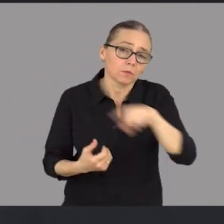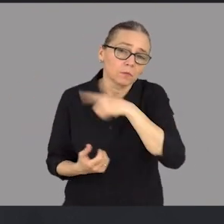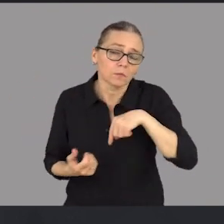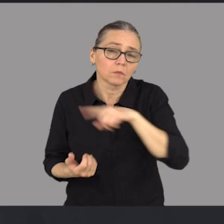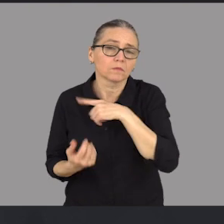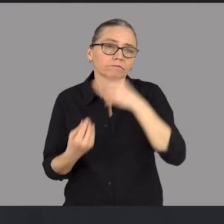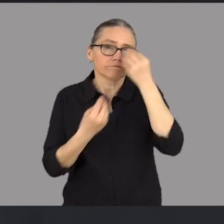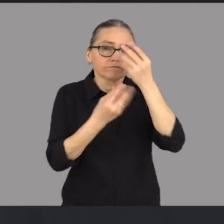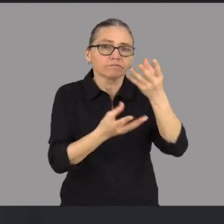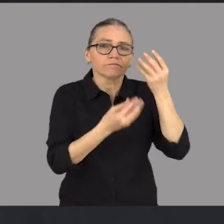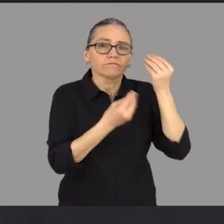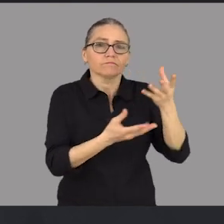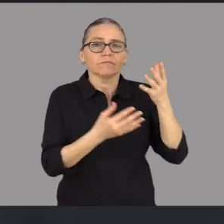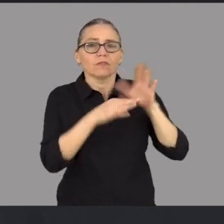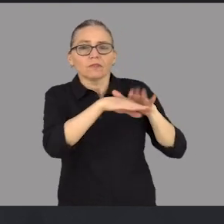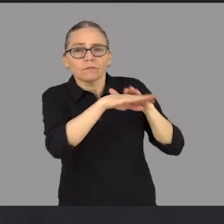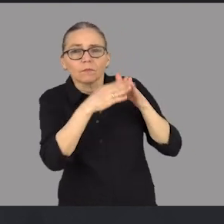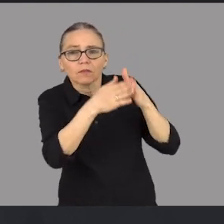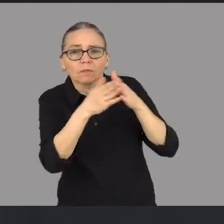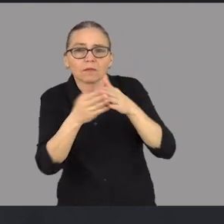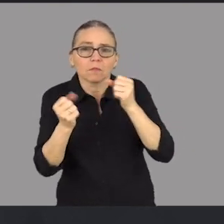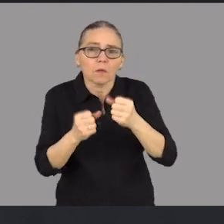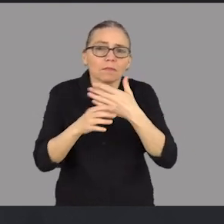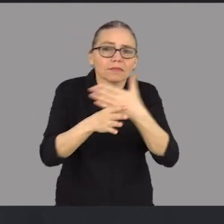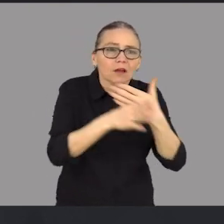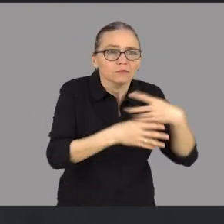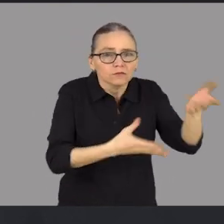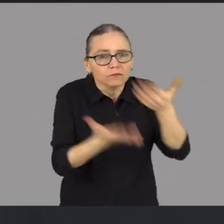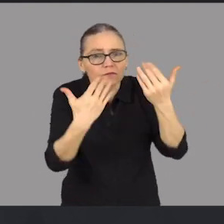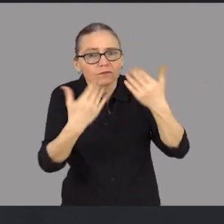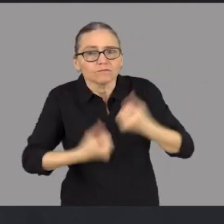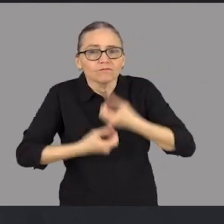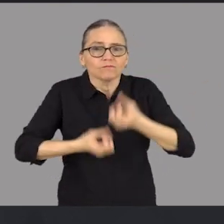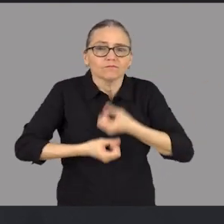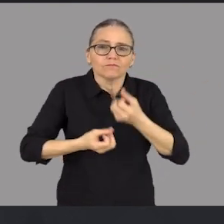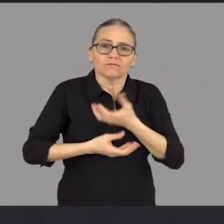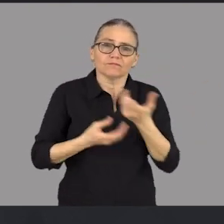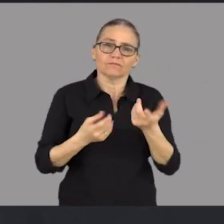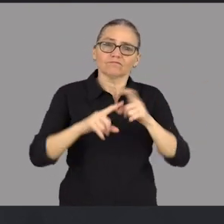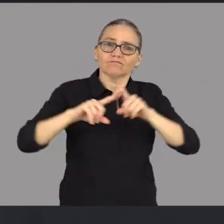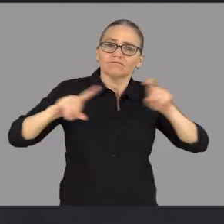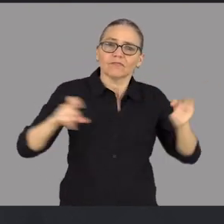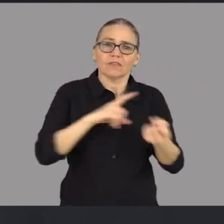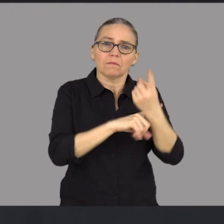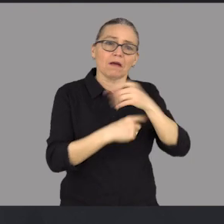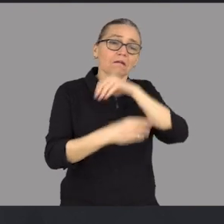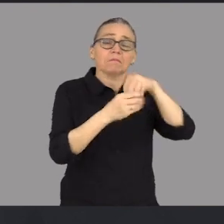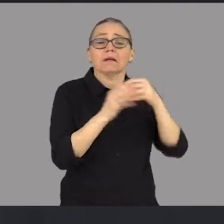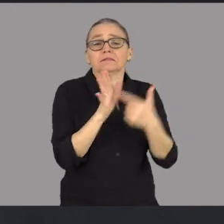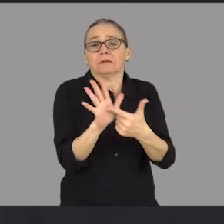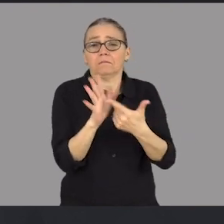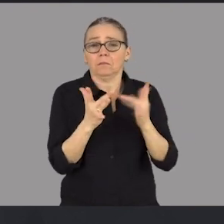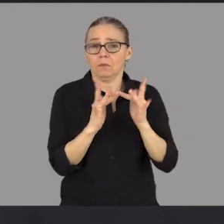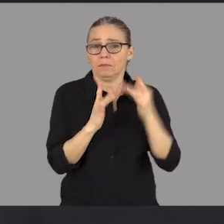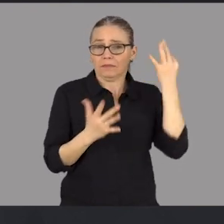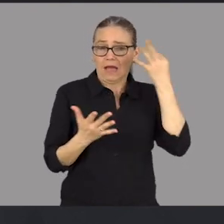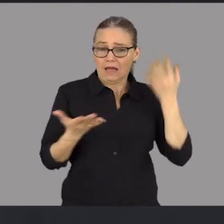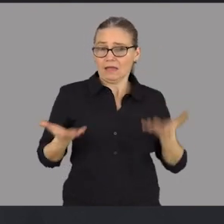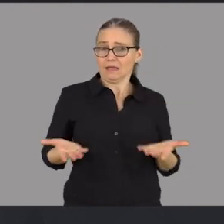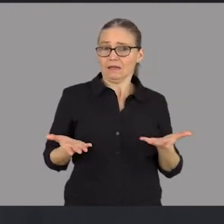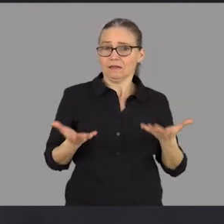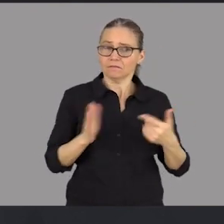where we try to highlight them and then and then use them to also share